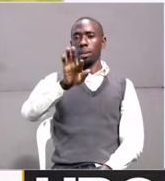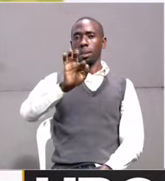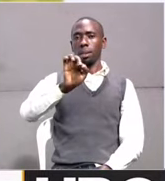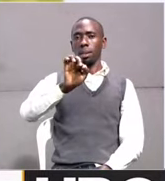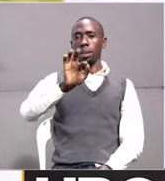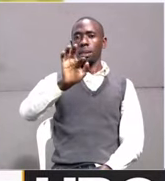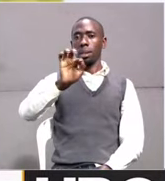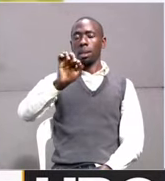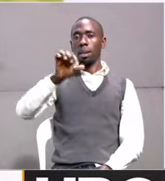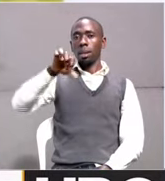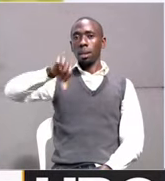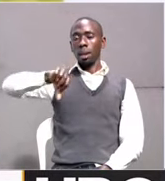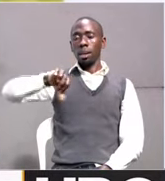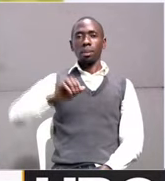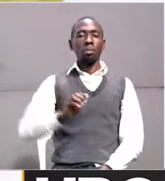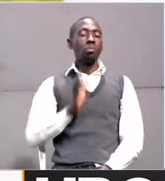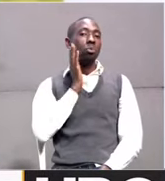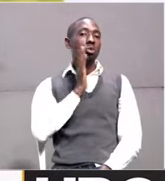1889, another European,